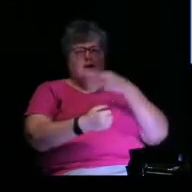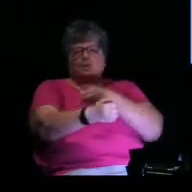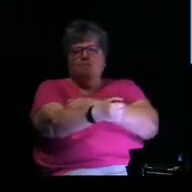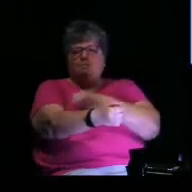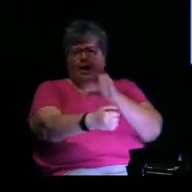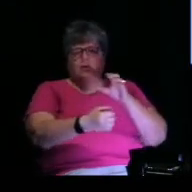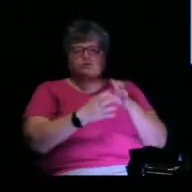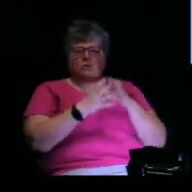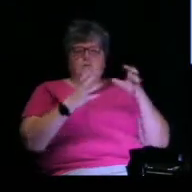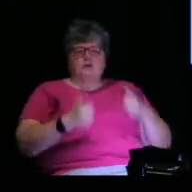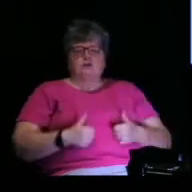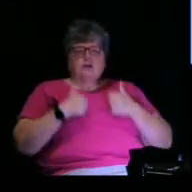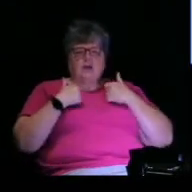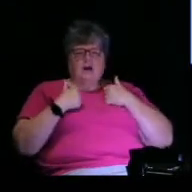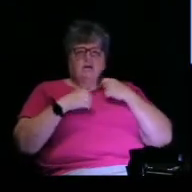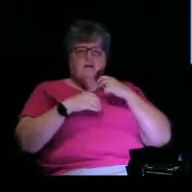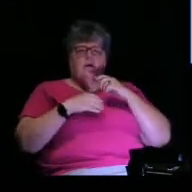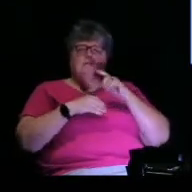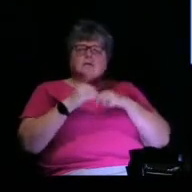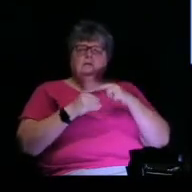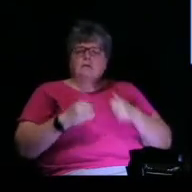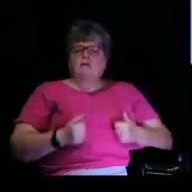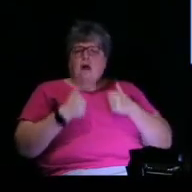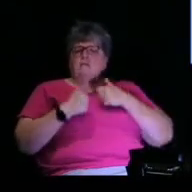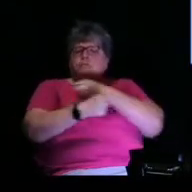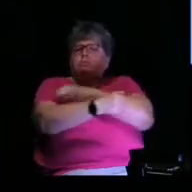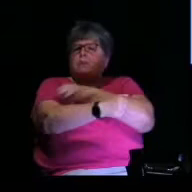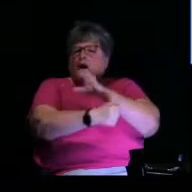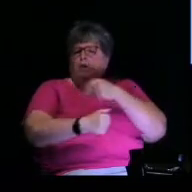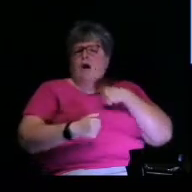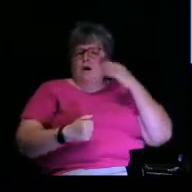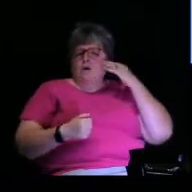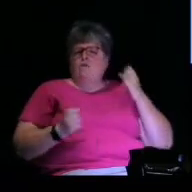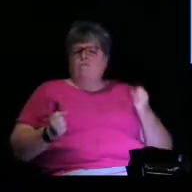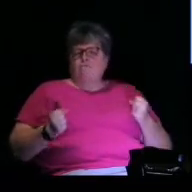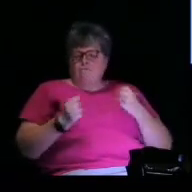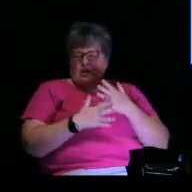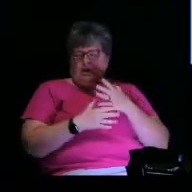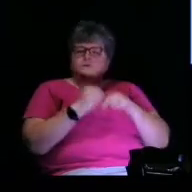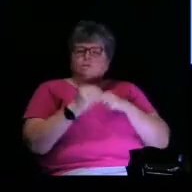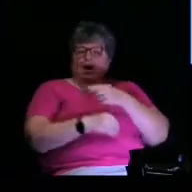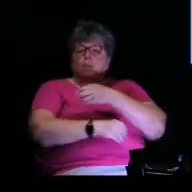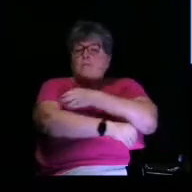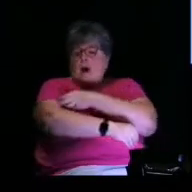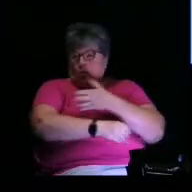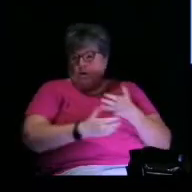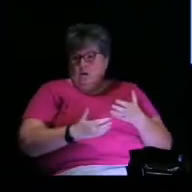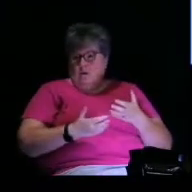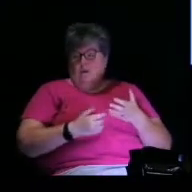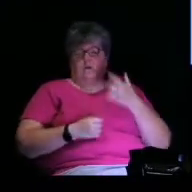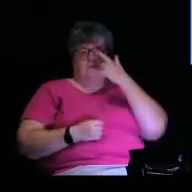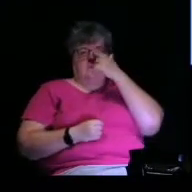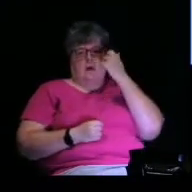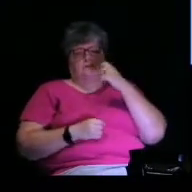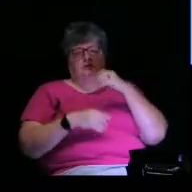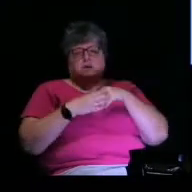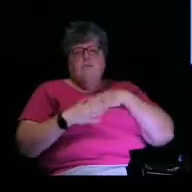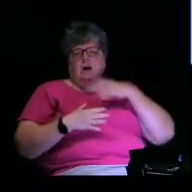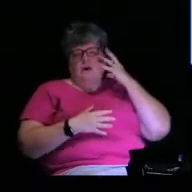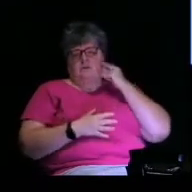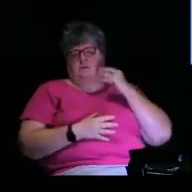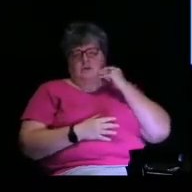I think so much of life is about power. And I know this. I know fear is about power. Because in my